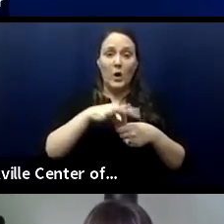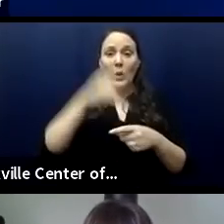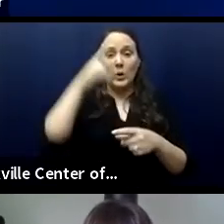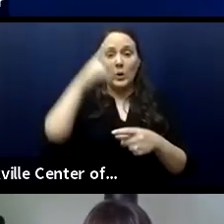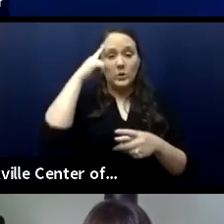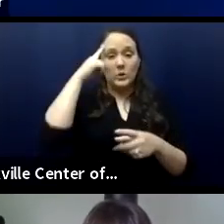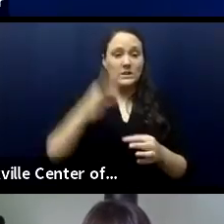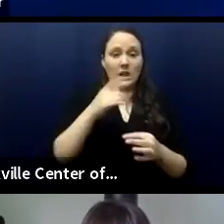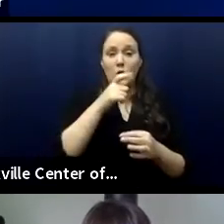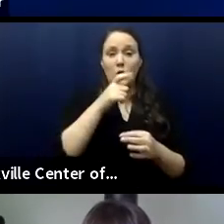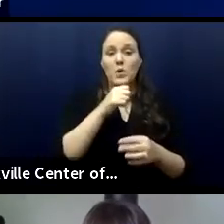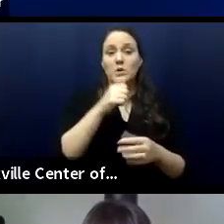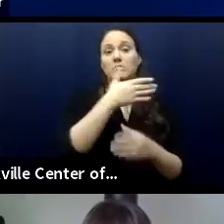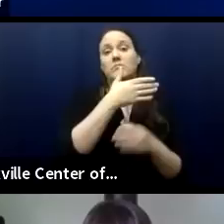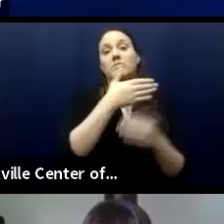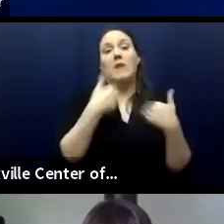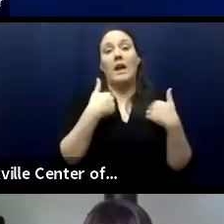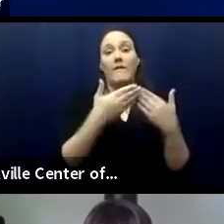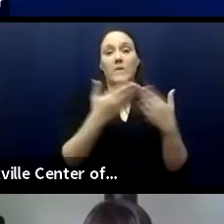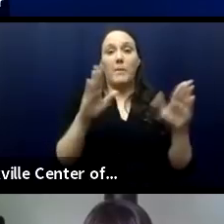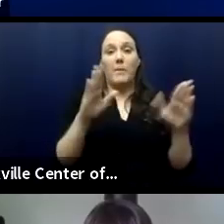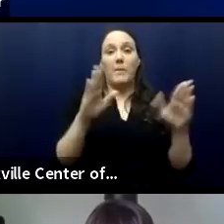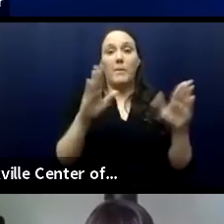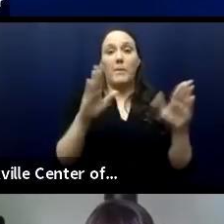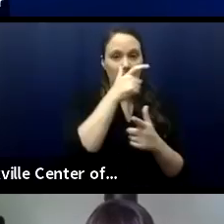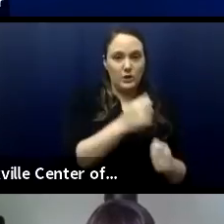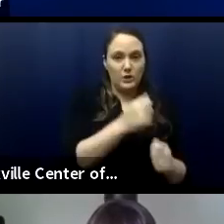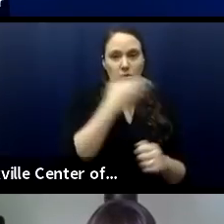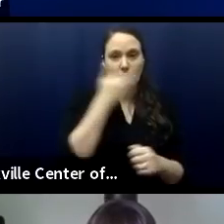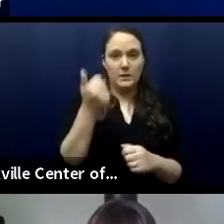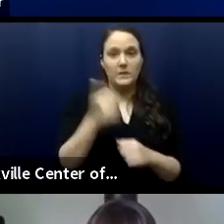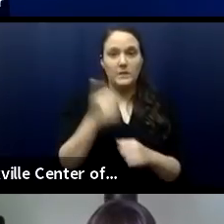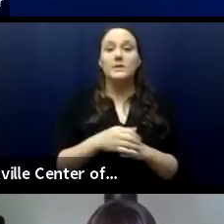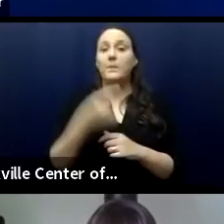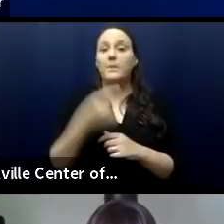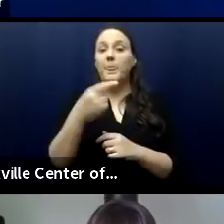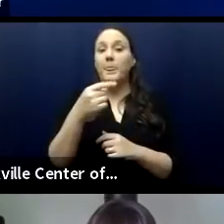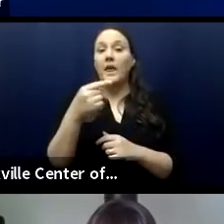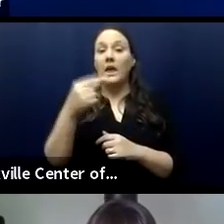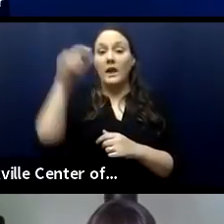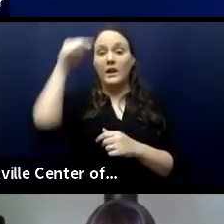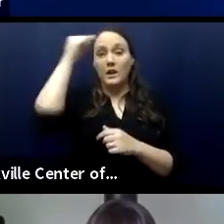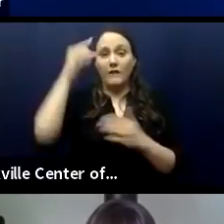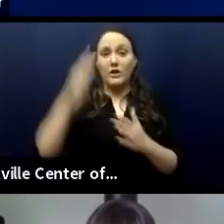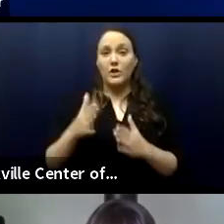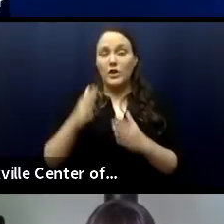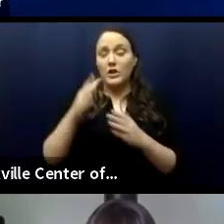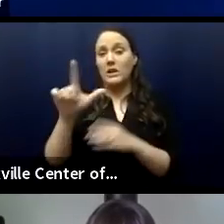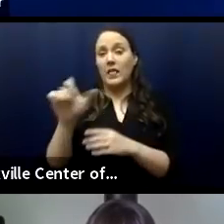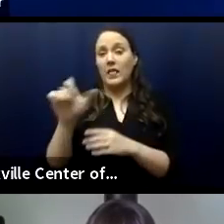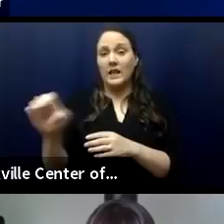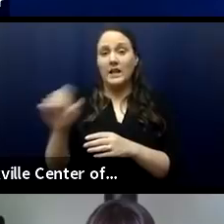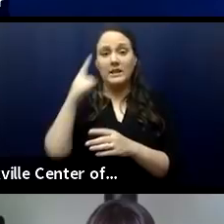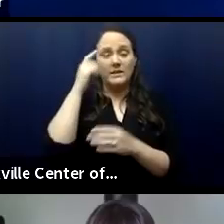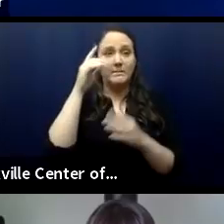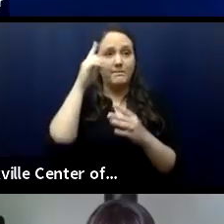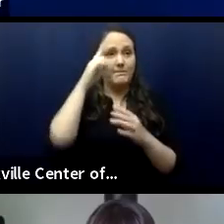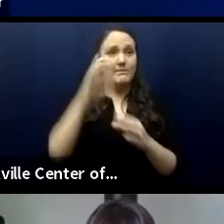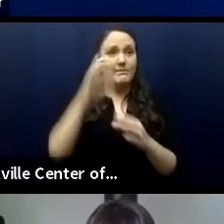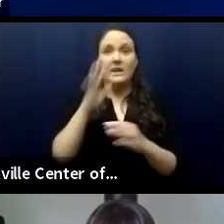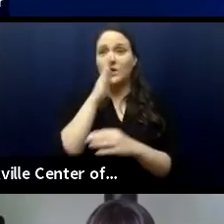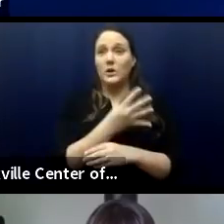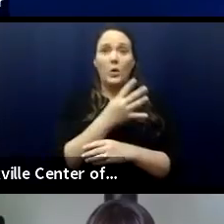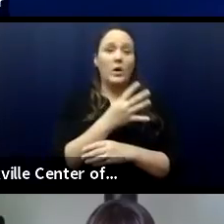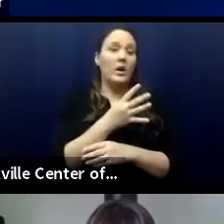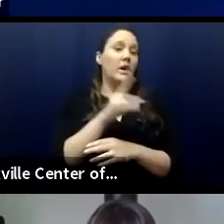public. Governor Lee has chosen to avoid and ignore the advice of both the White House task force and the state attorney general